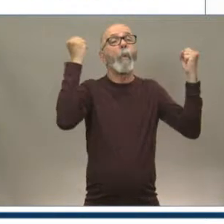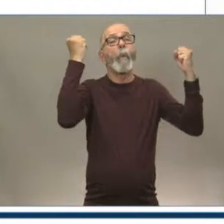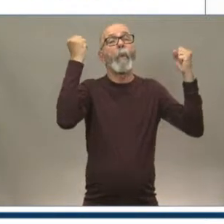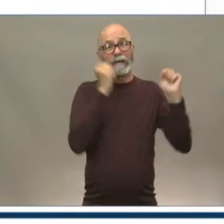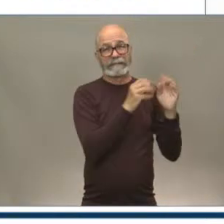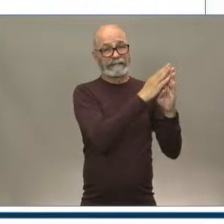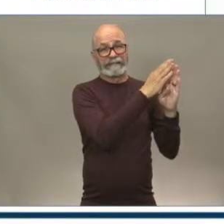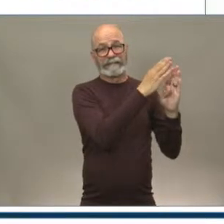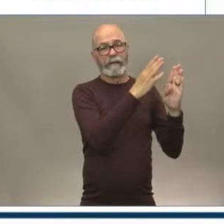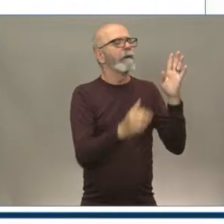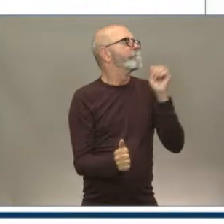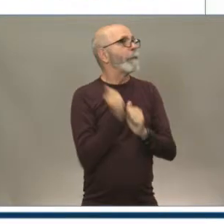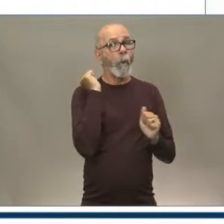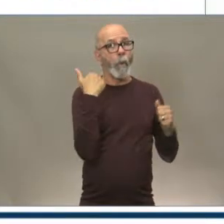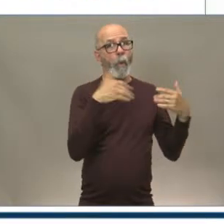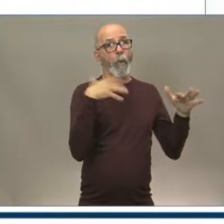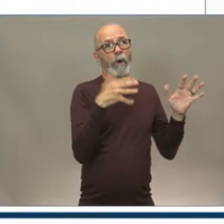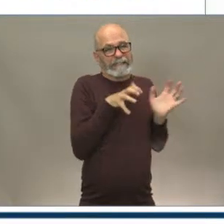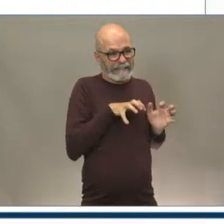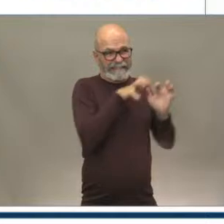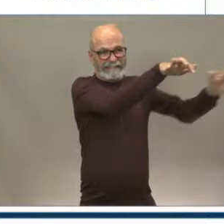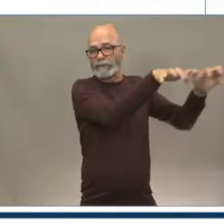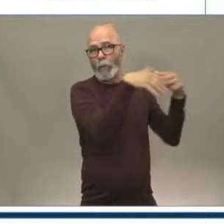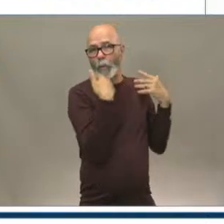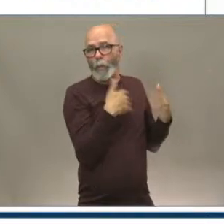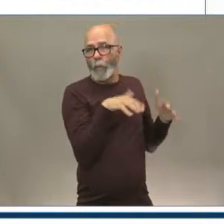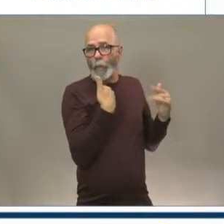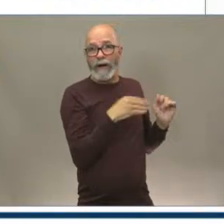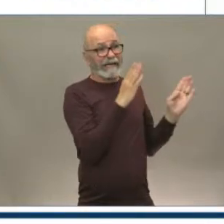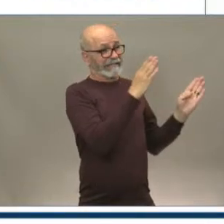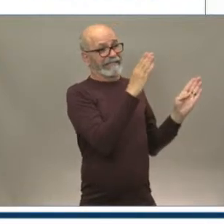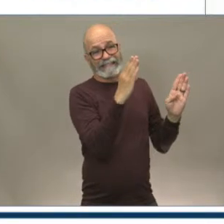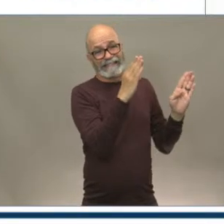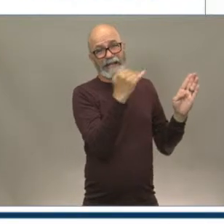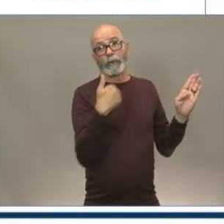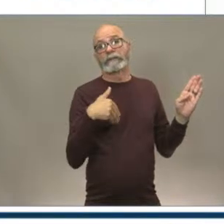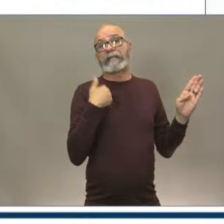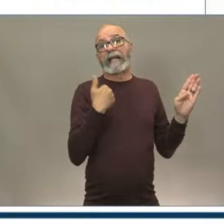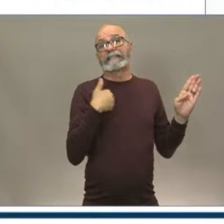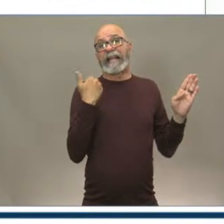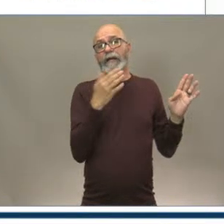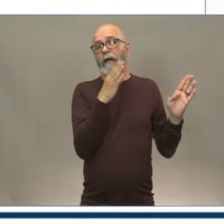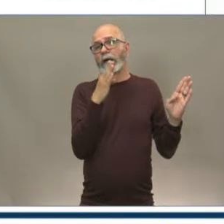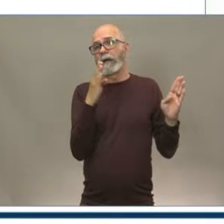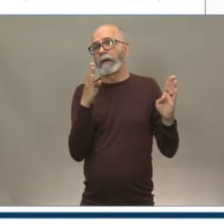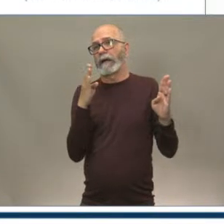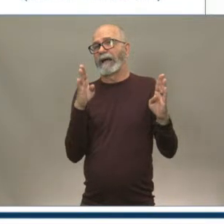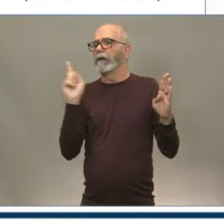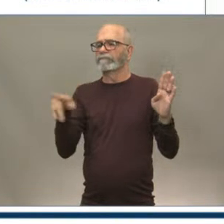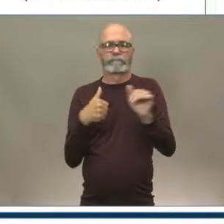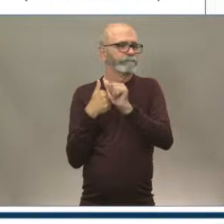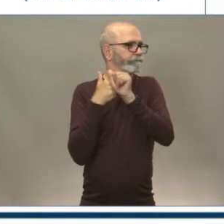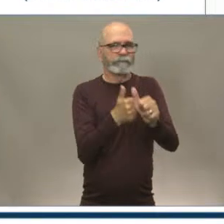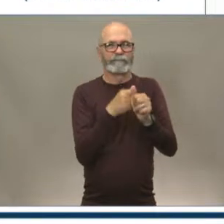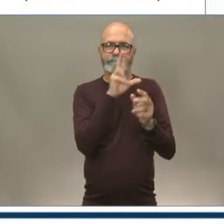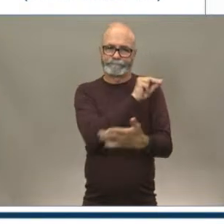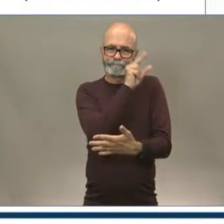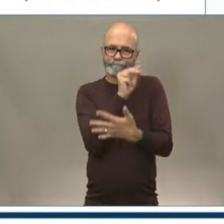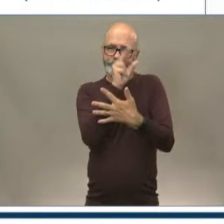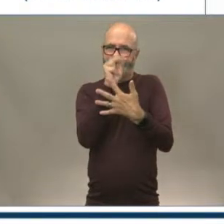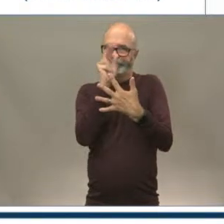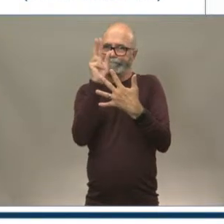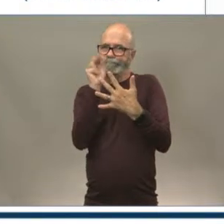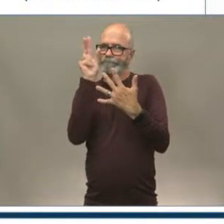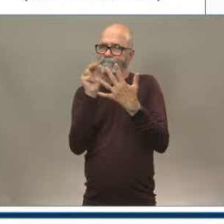the way, and we need, as we move down to younger age groups, we need them to follow that as well. We are well